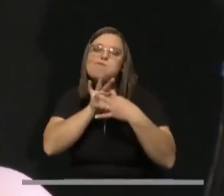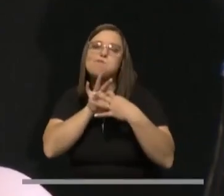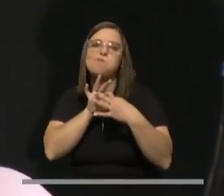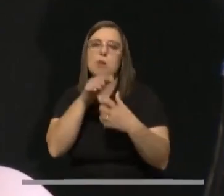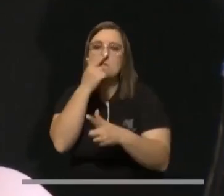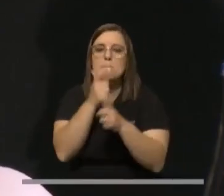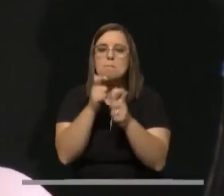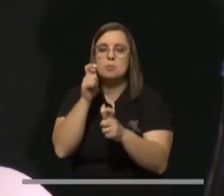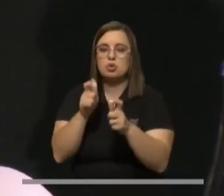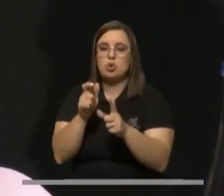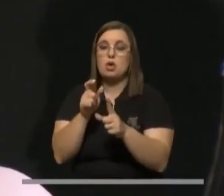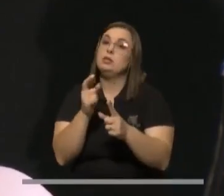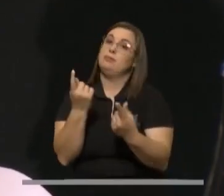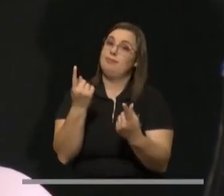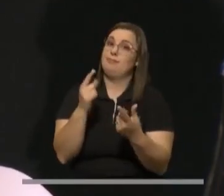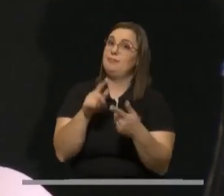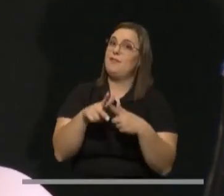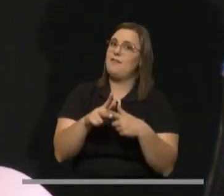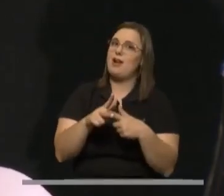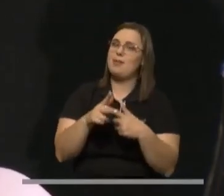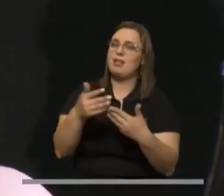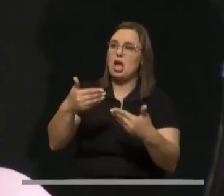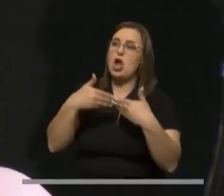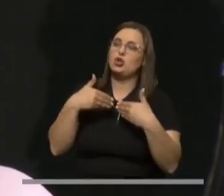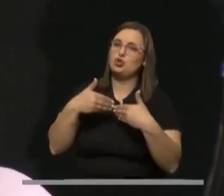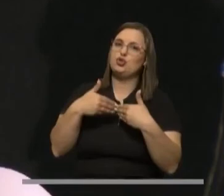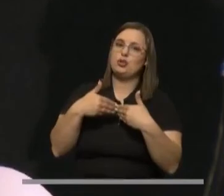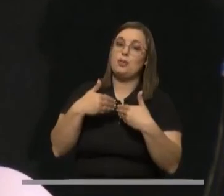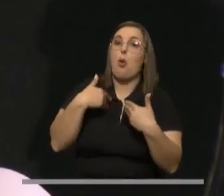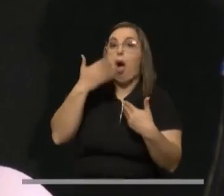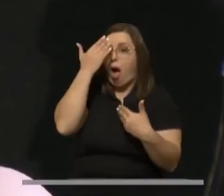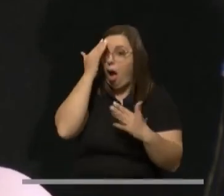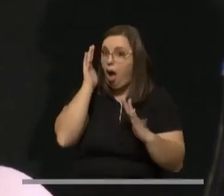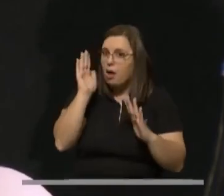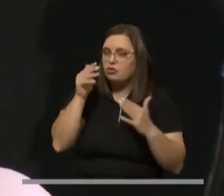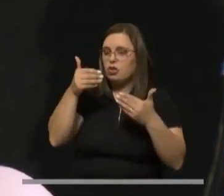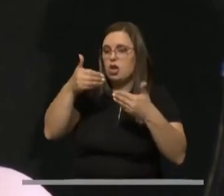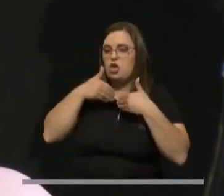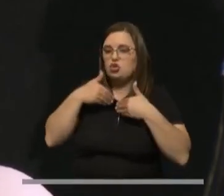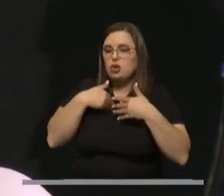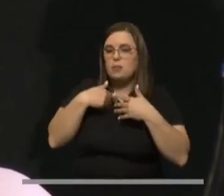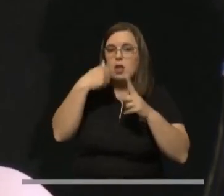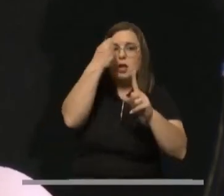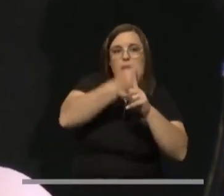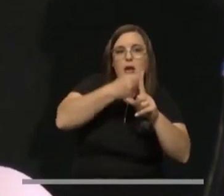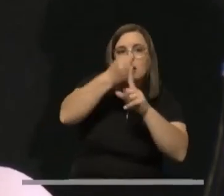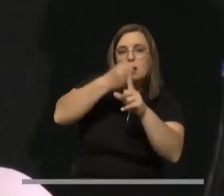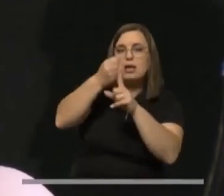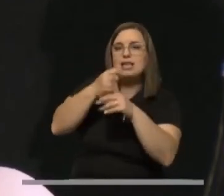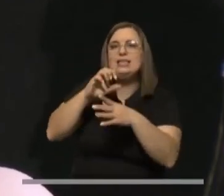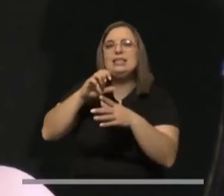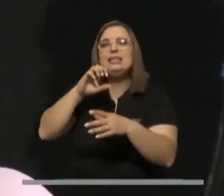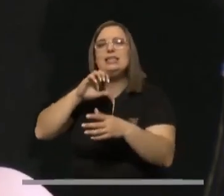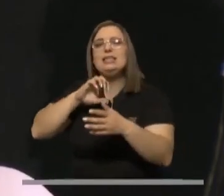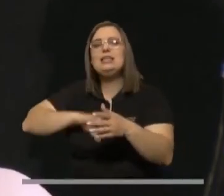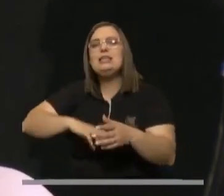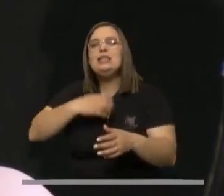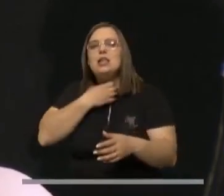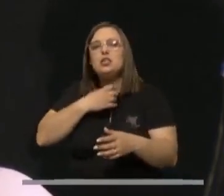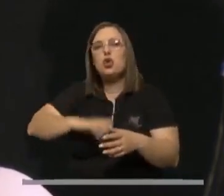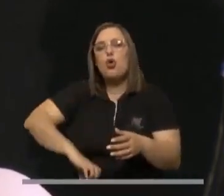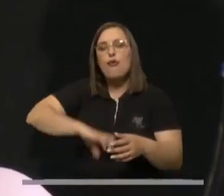closer connection with people. It is a tool that helps us, I believe, fight the